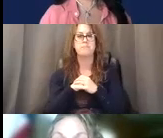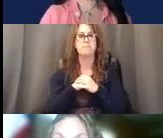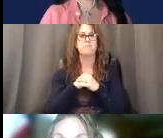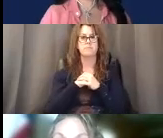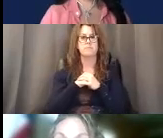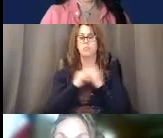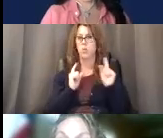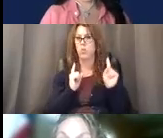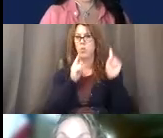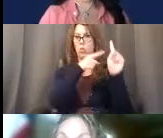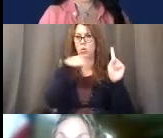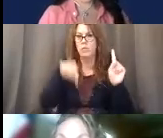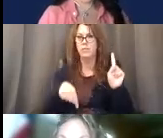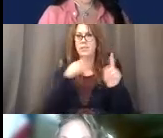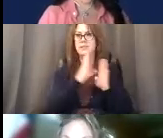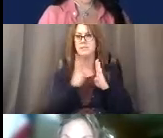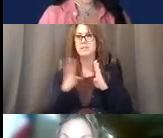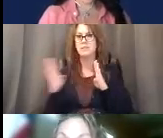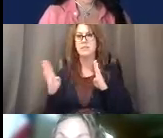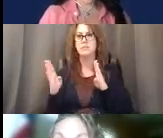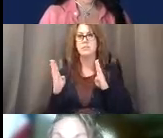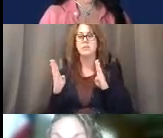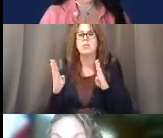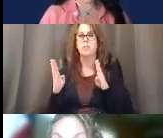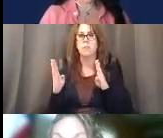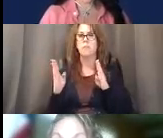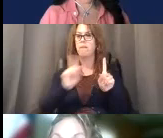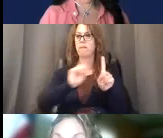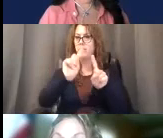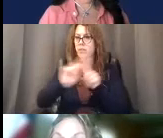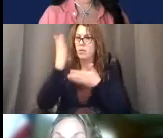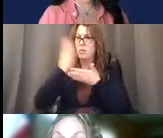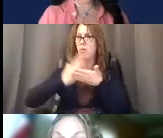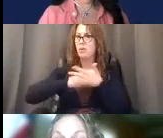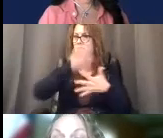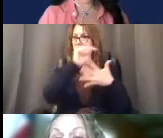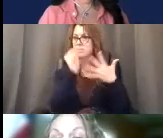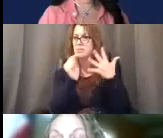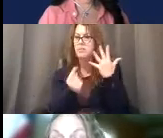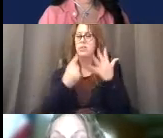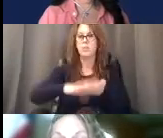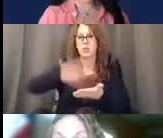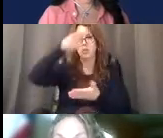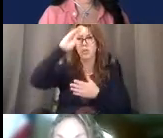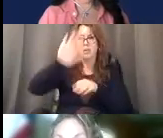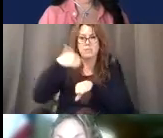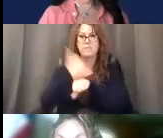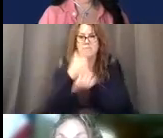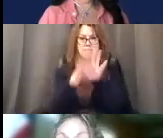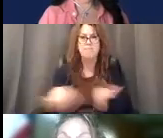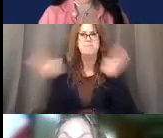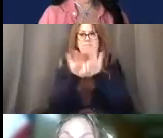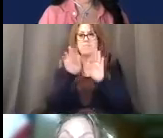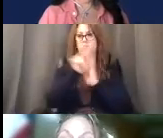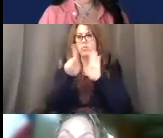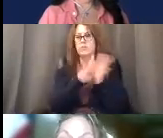this series is really to bring all the players of prevention work to the table to learn about key foundational principles of prevention